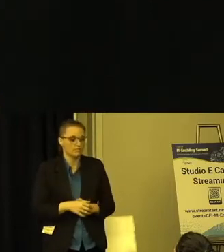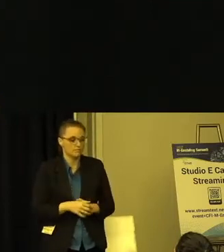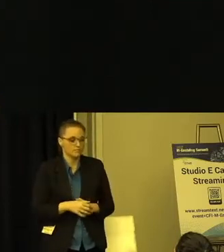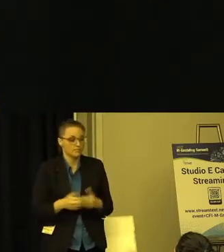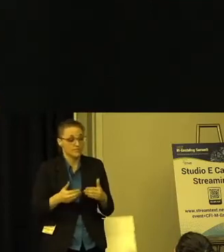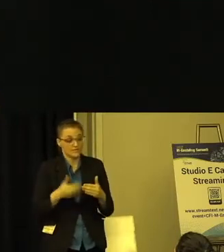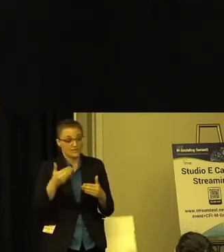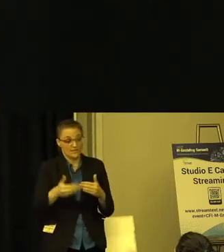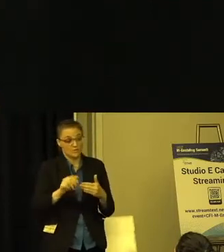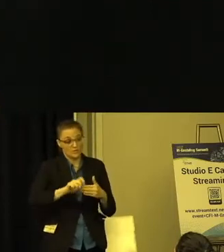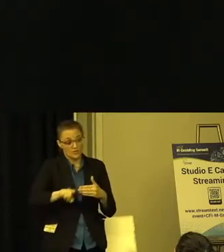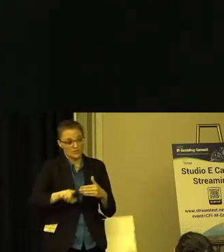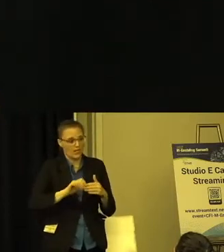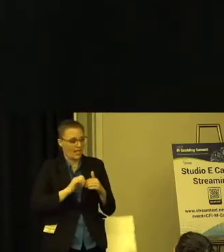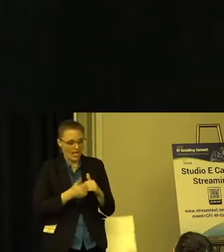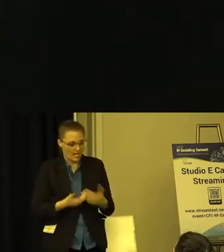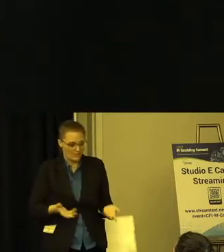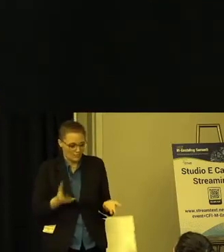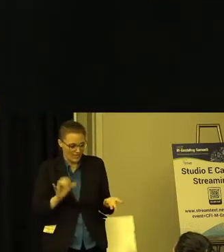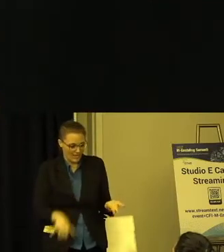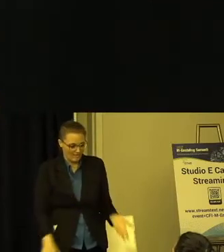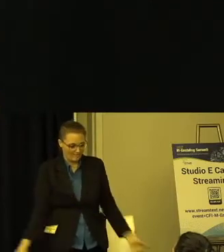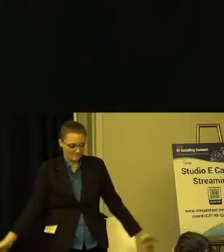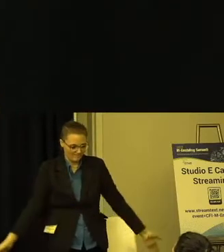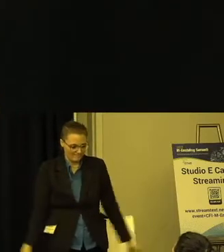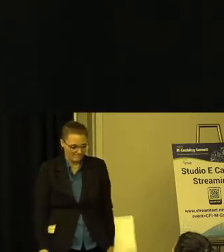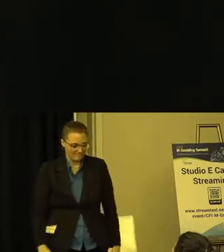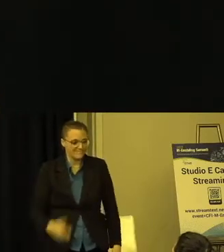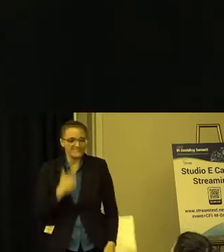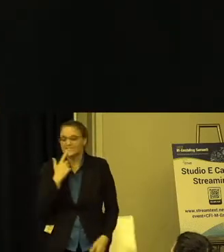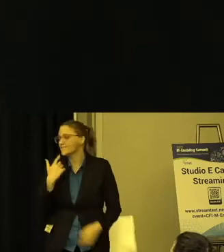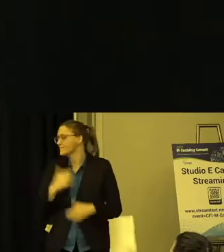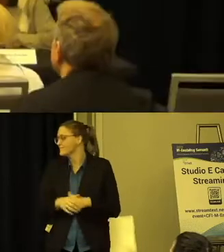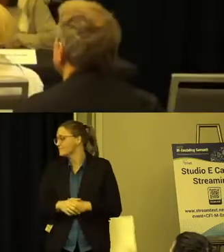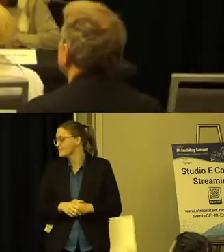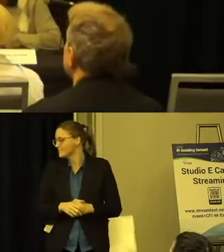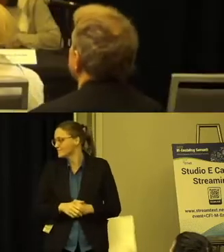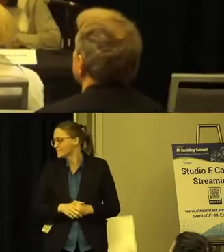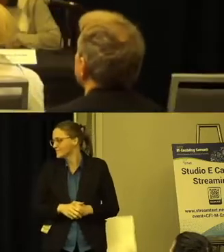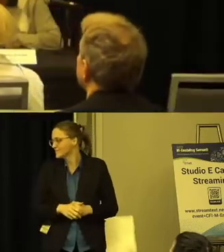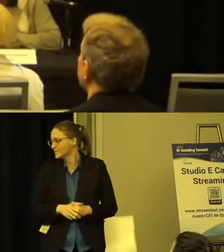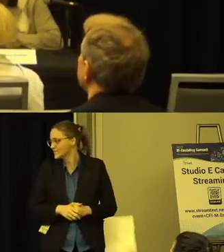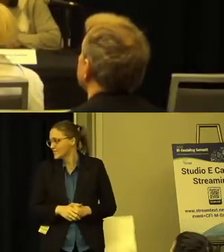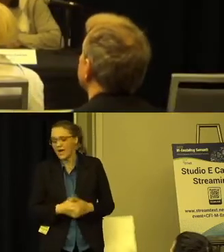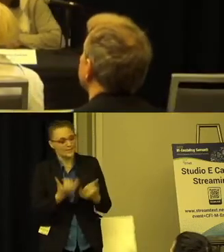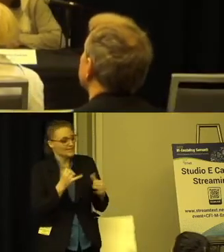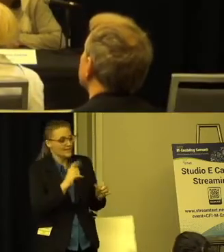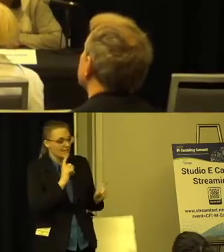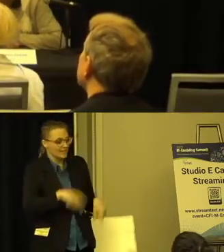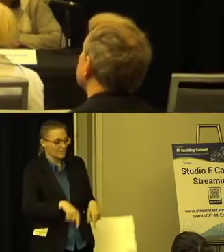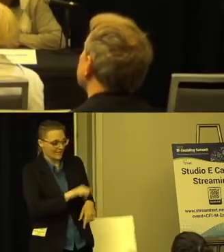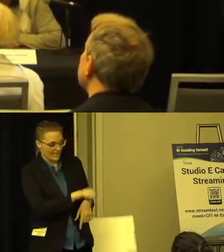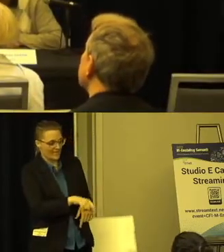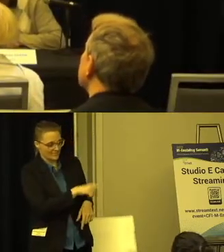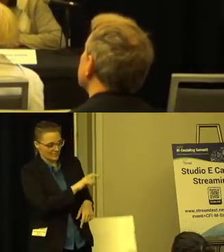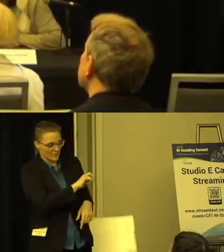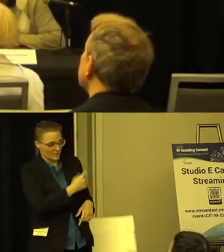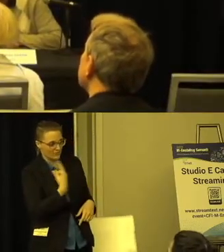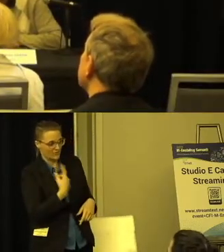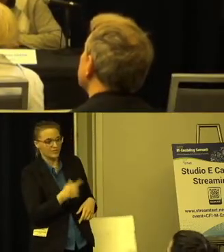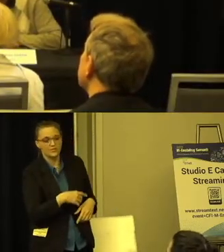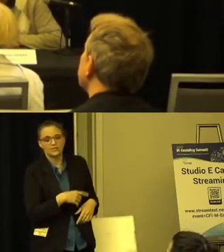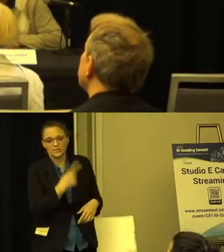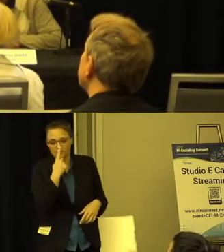next question is, how are we going to do that? Still on this question, though, may I